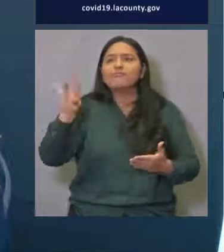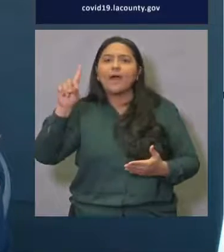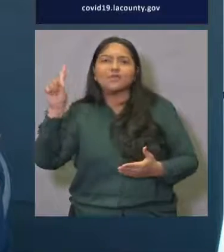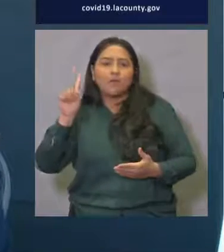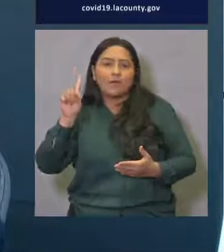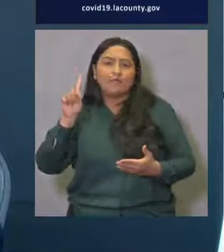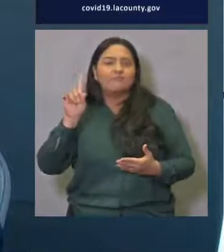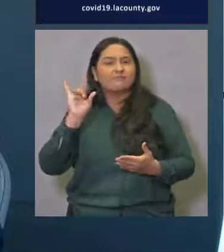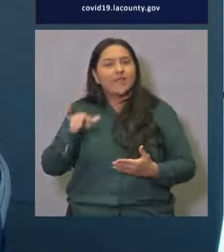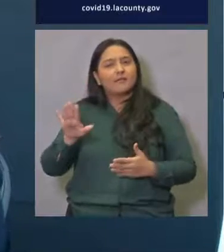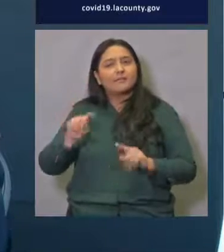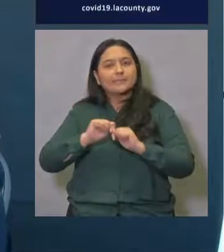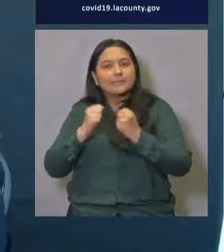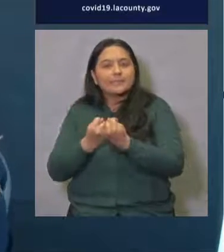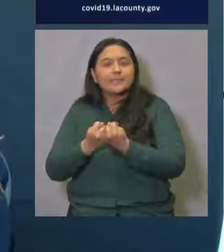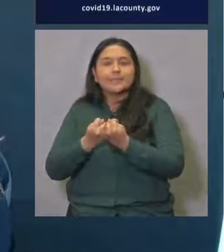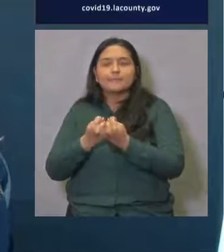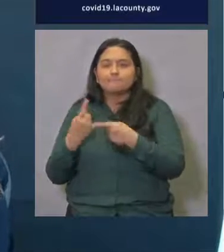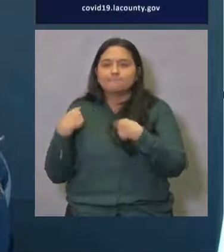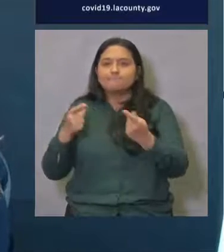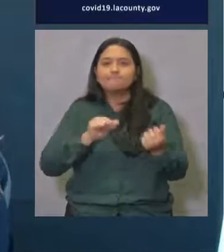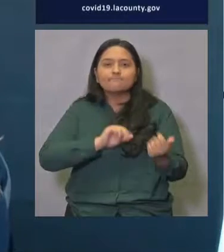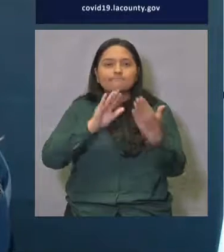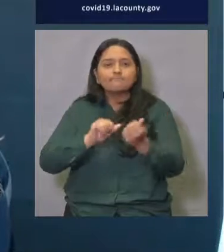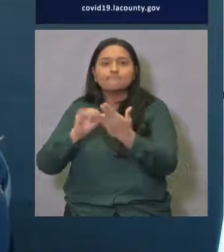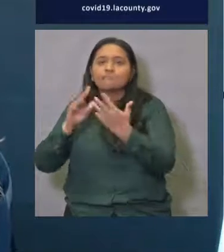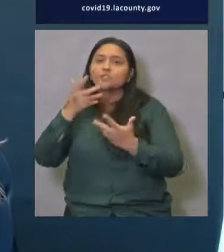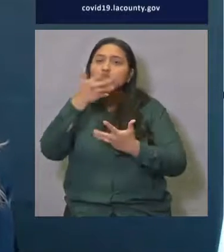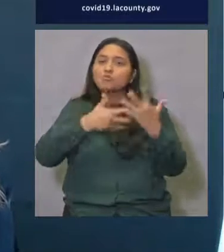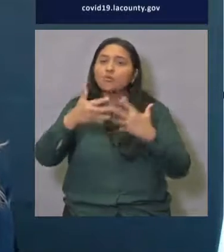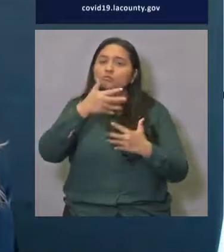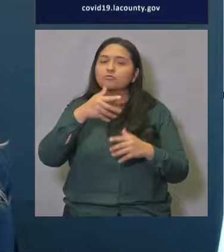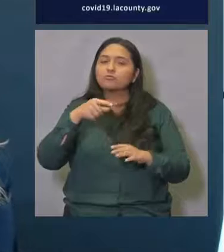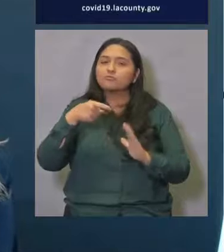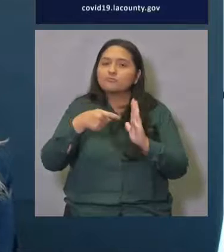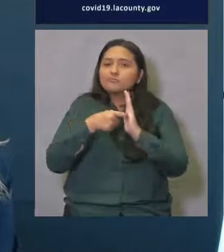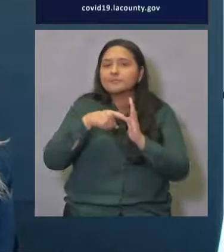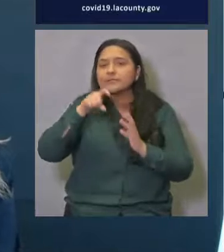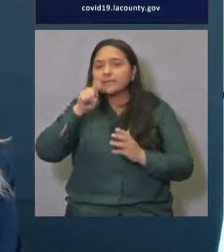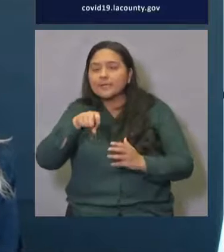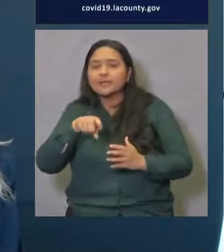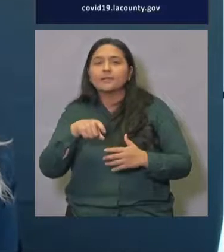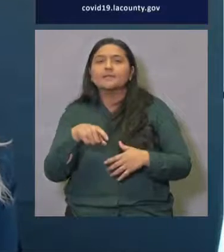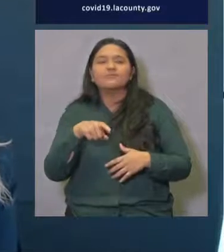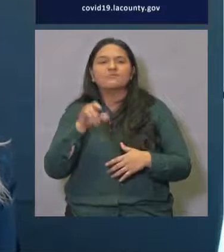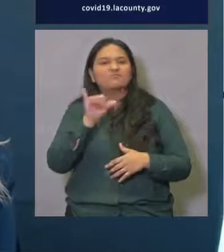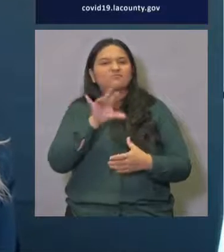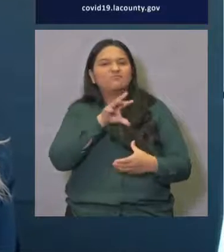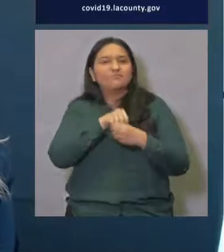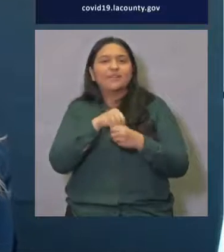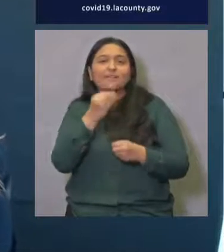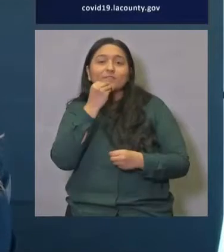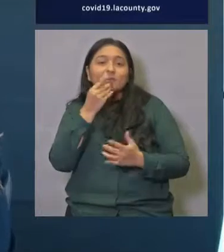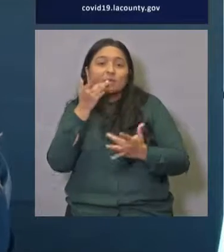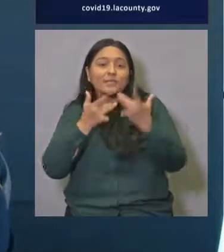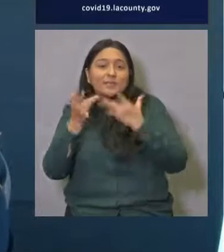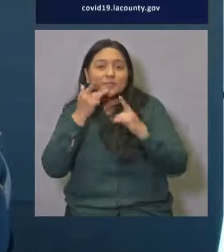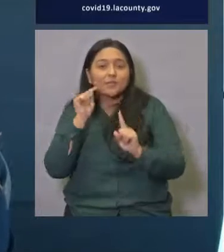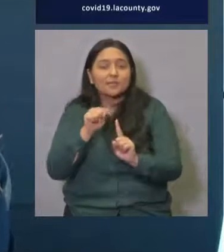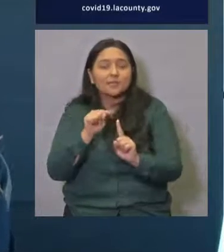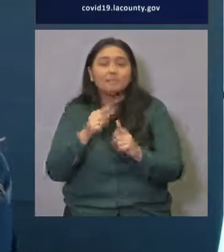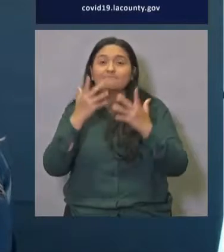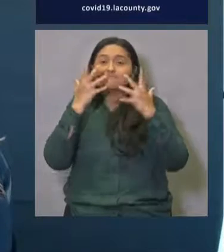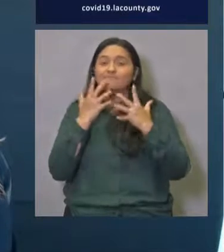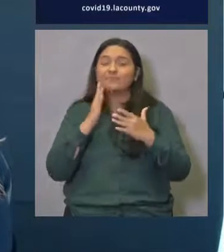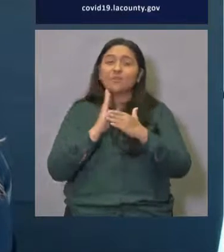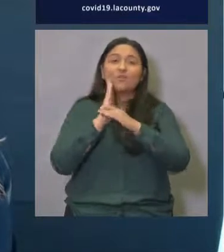of how our teams addressed social needs during the pandemic relates to food insecurity. Sadly, over